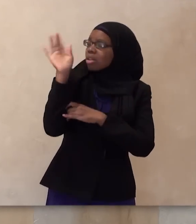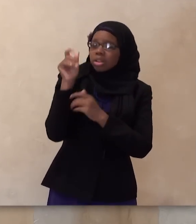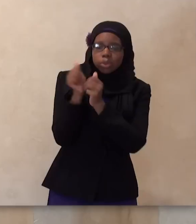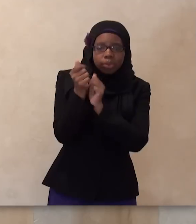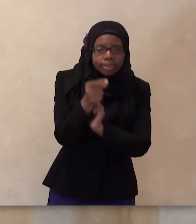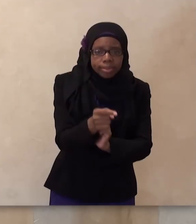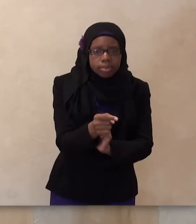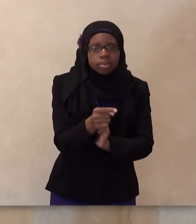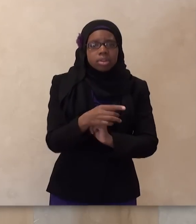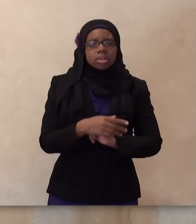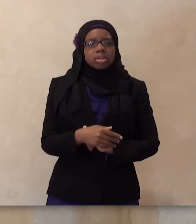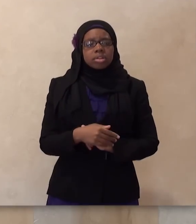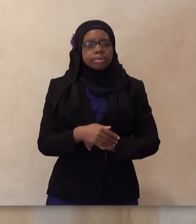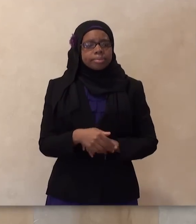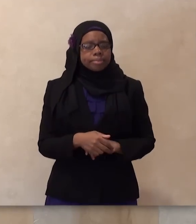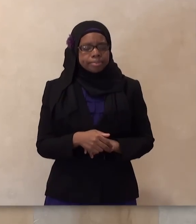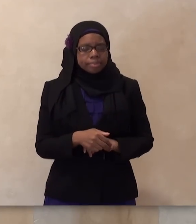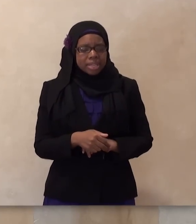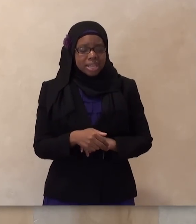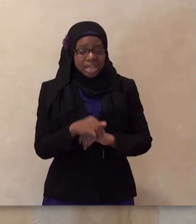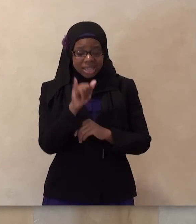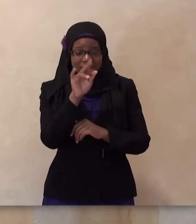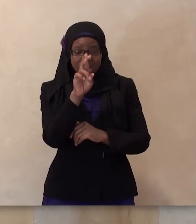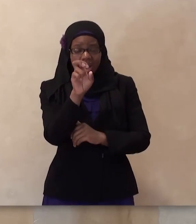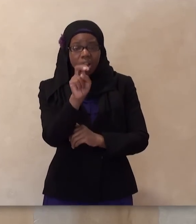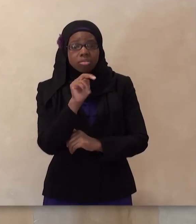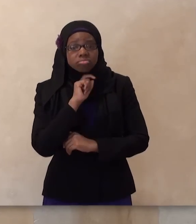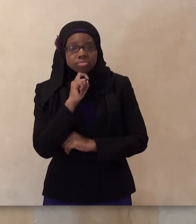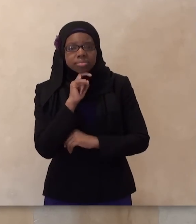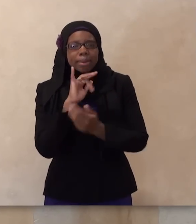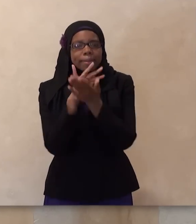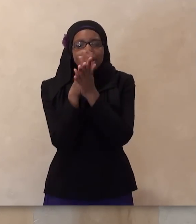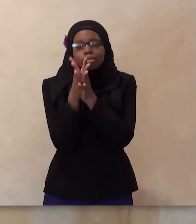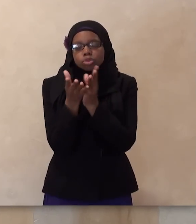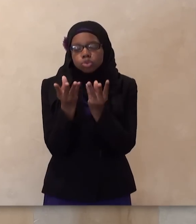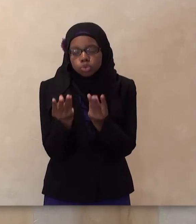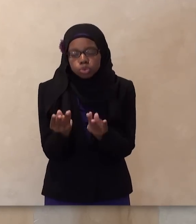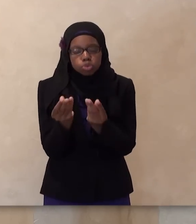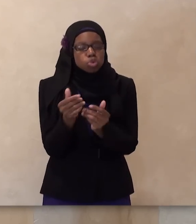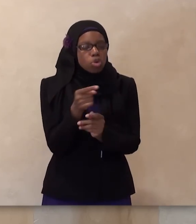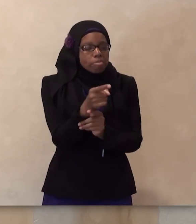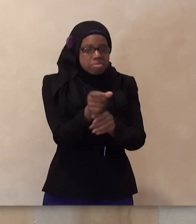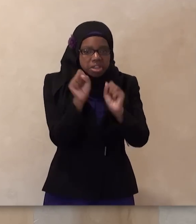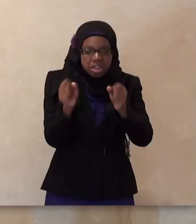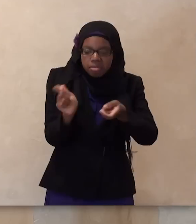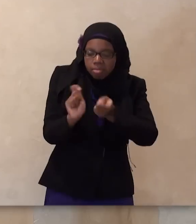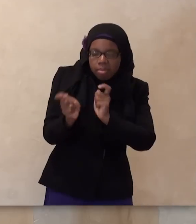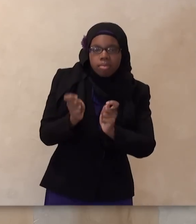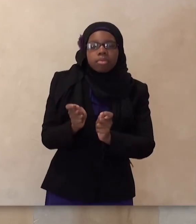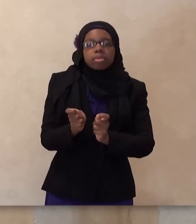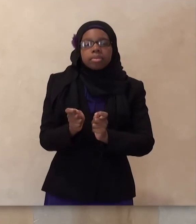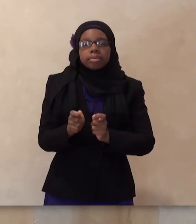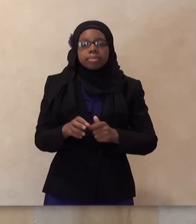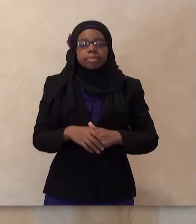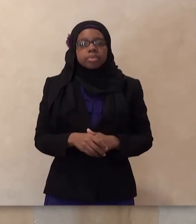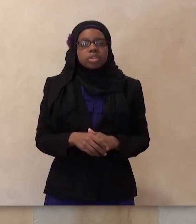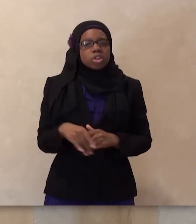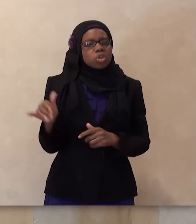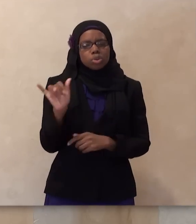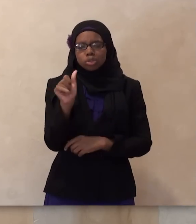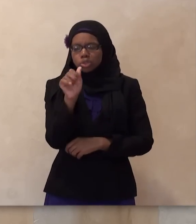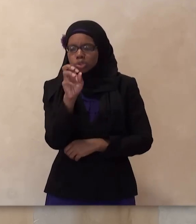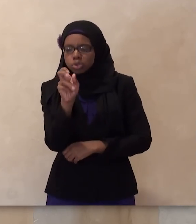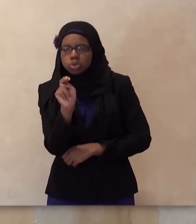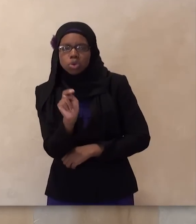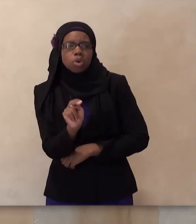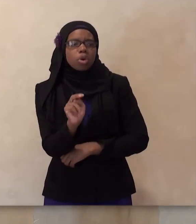the iron soft for him, saying, make you perfect coats of mail, and balance well the rings of chain armor, and work you